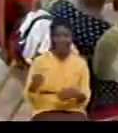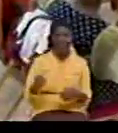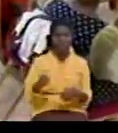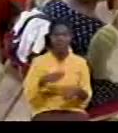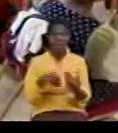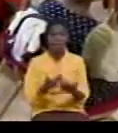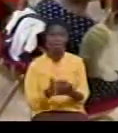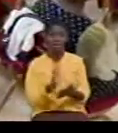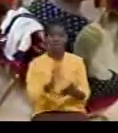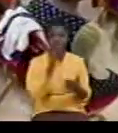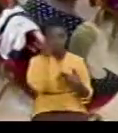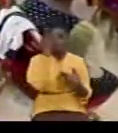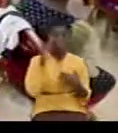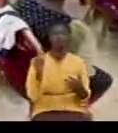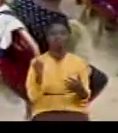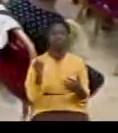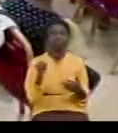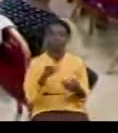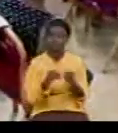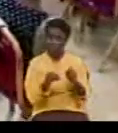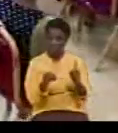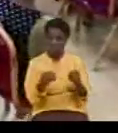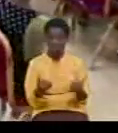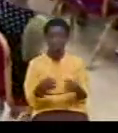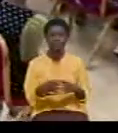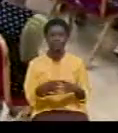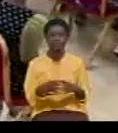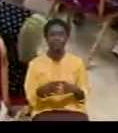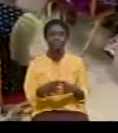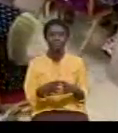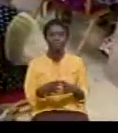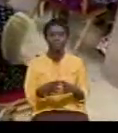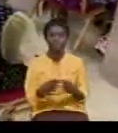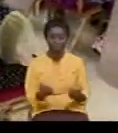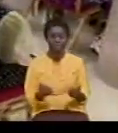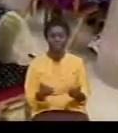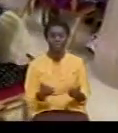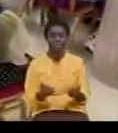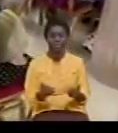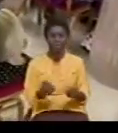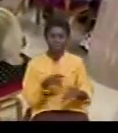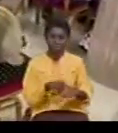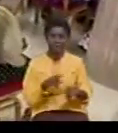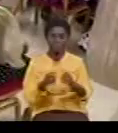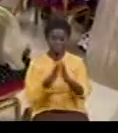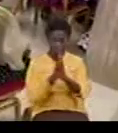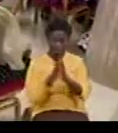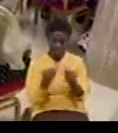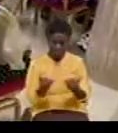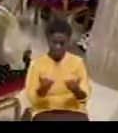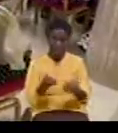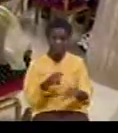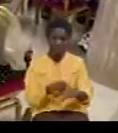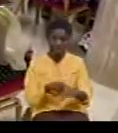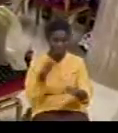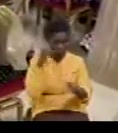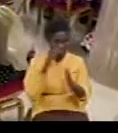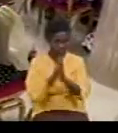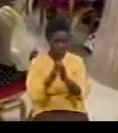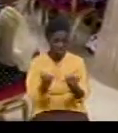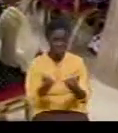your diseases. Let's have number one, eyes closed and heads bowed. The